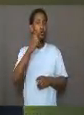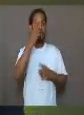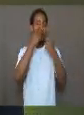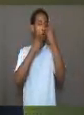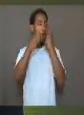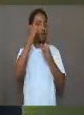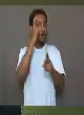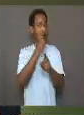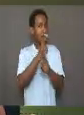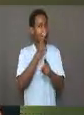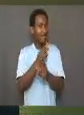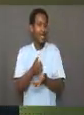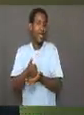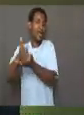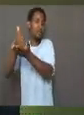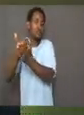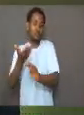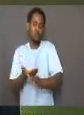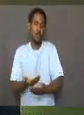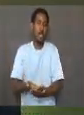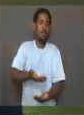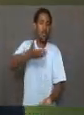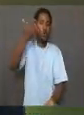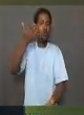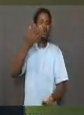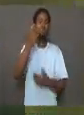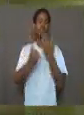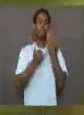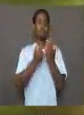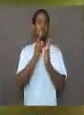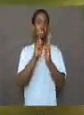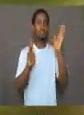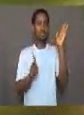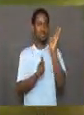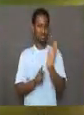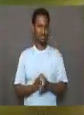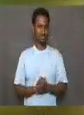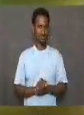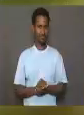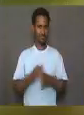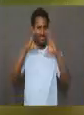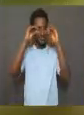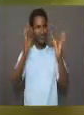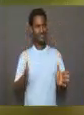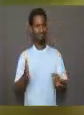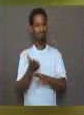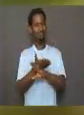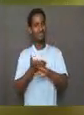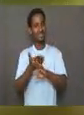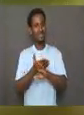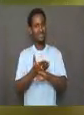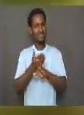Ombudsman helps to uphold these principles? Teacher, please separate